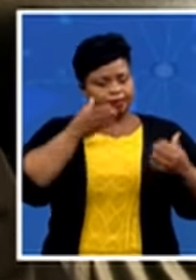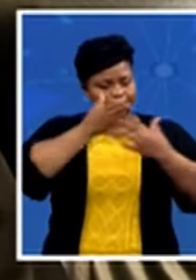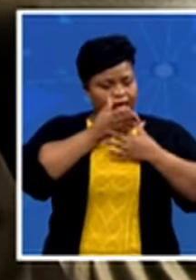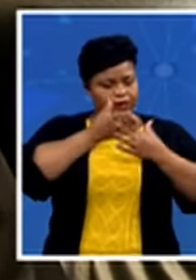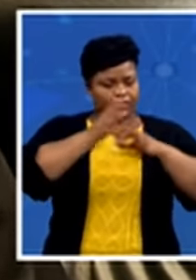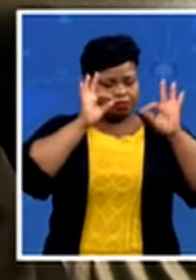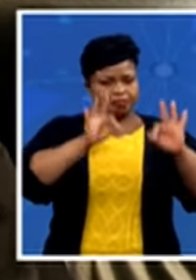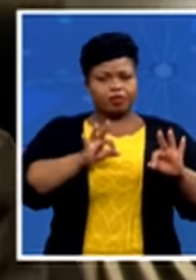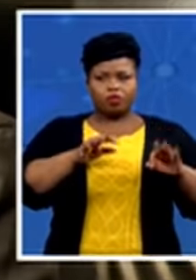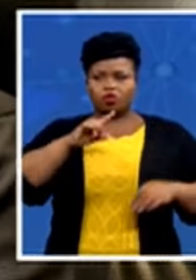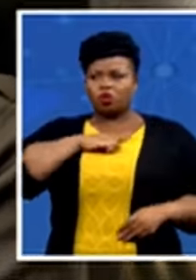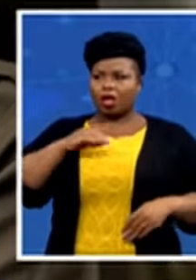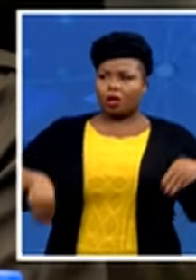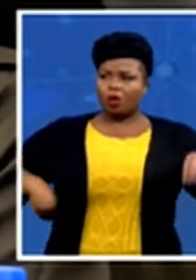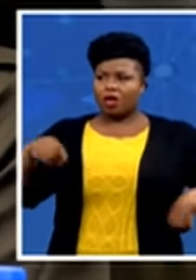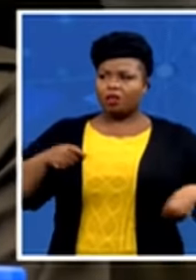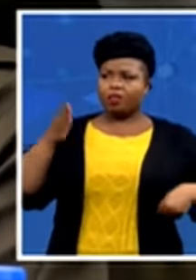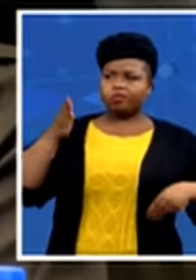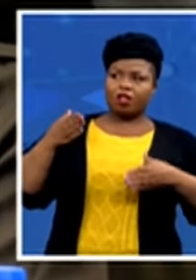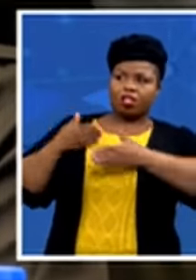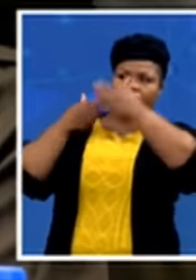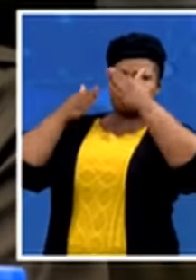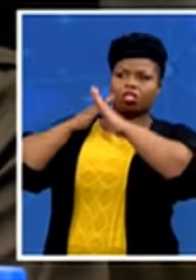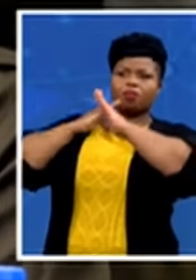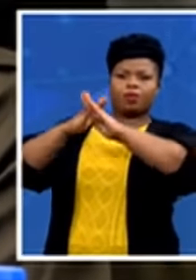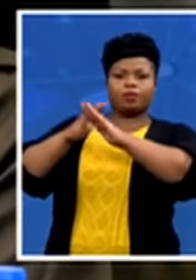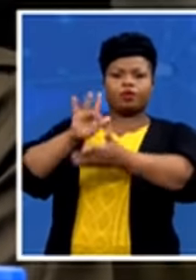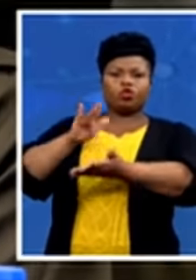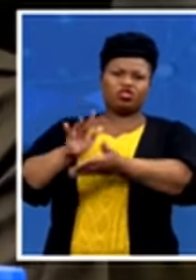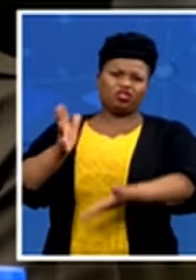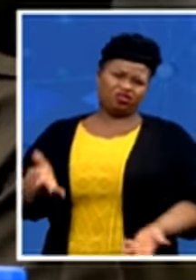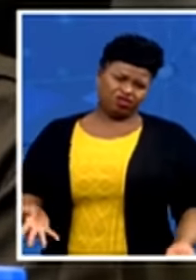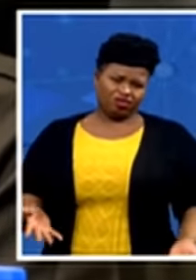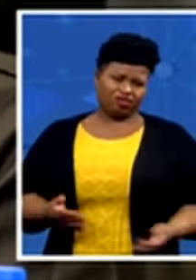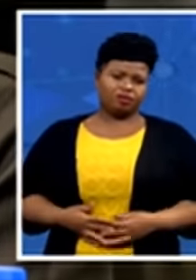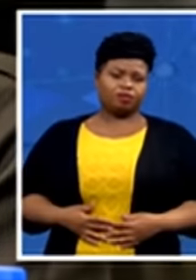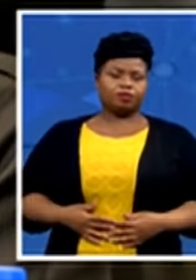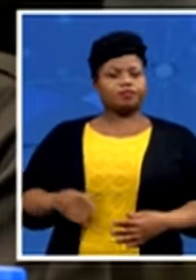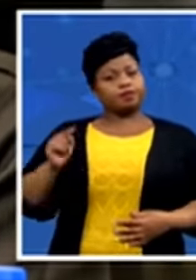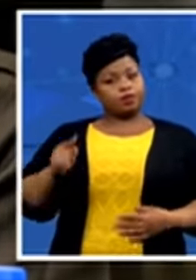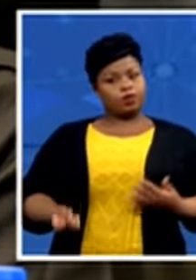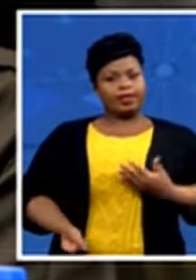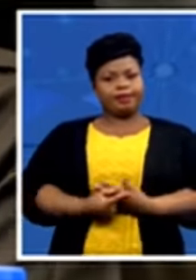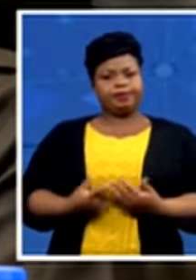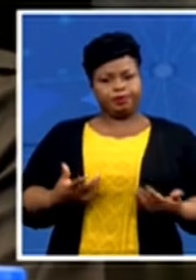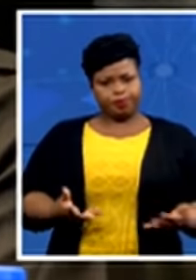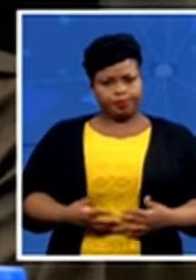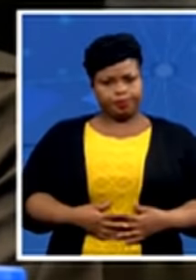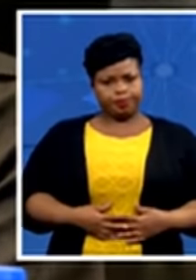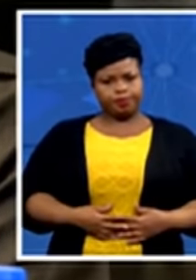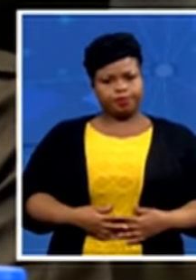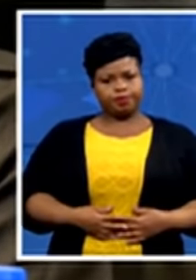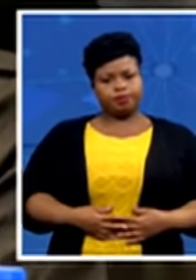elements. And practically that is what is going to happen. There is a slow speed